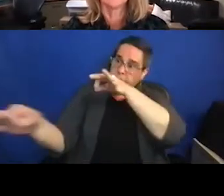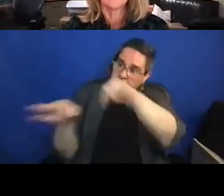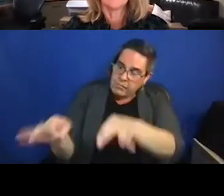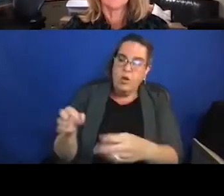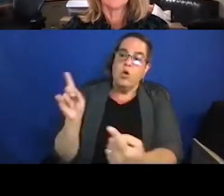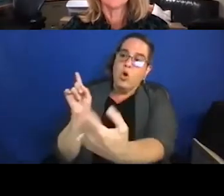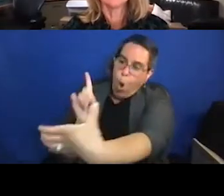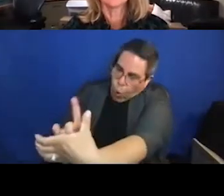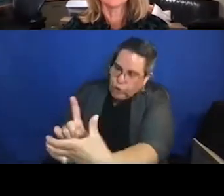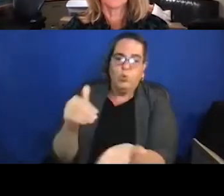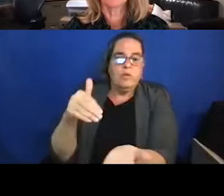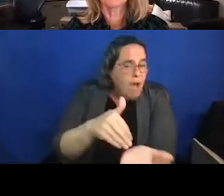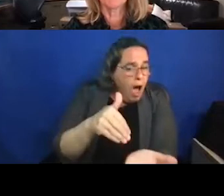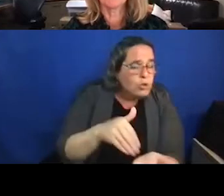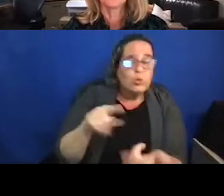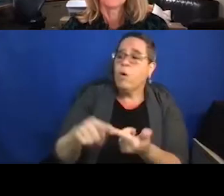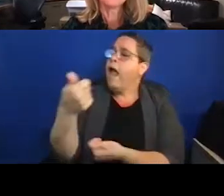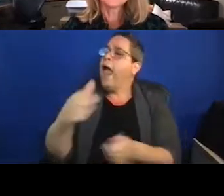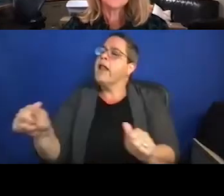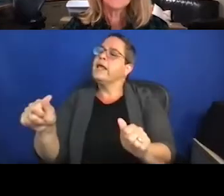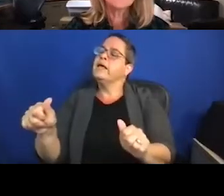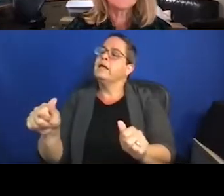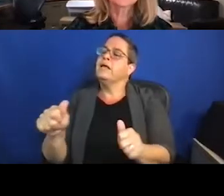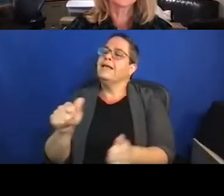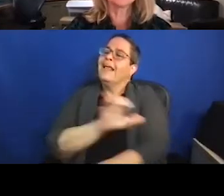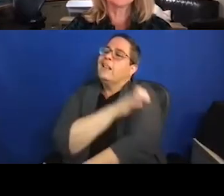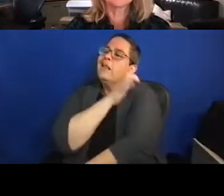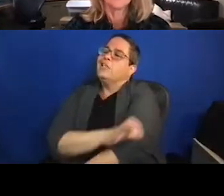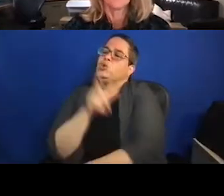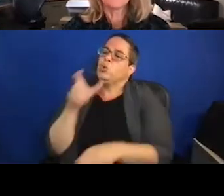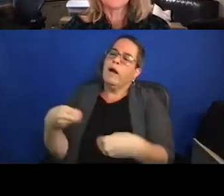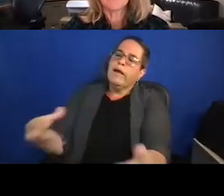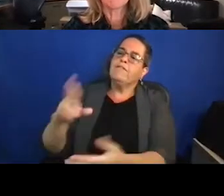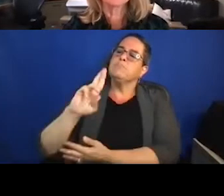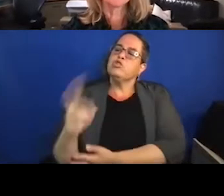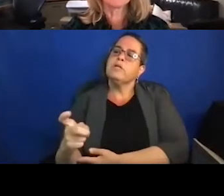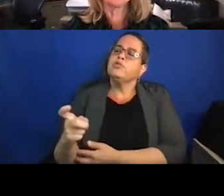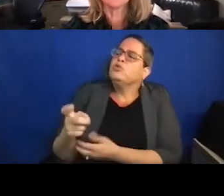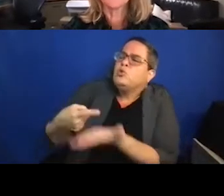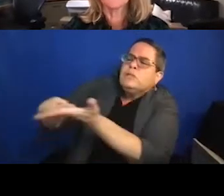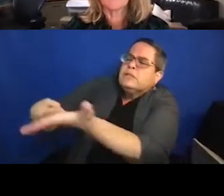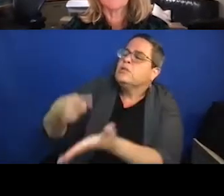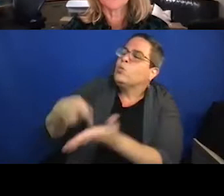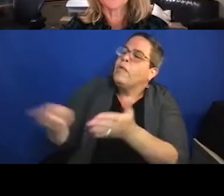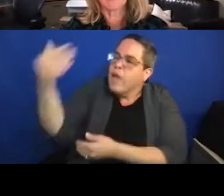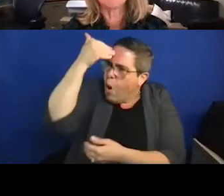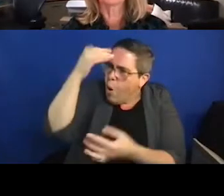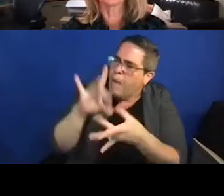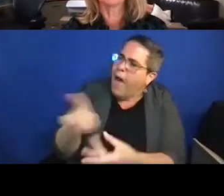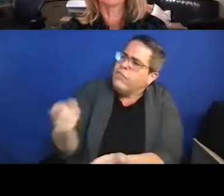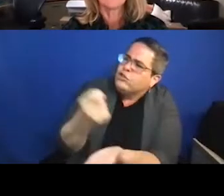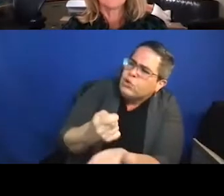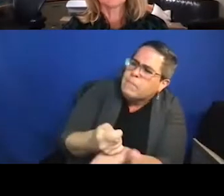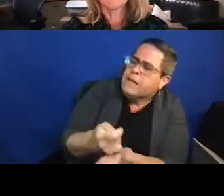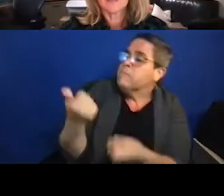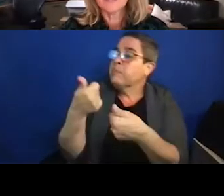clinicians and talk with them about what they know about a treatment, what the barriers might be to them prescribing